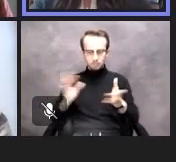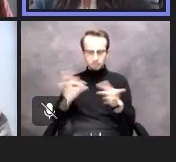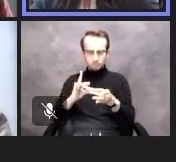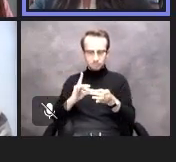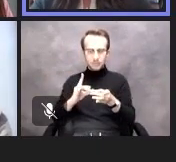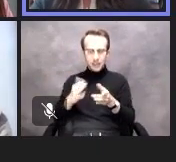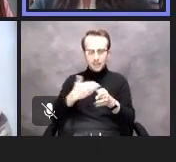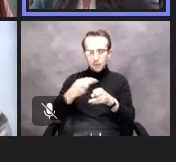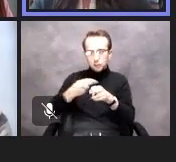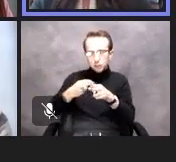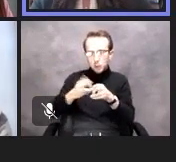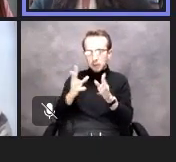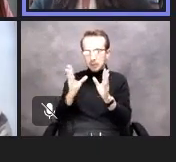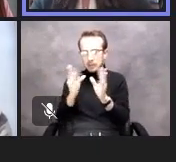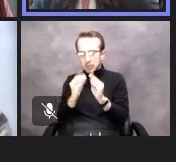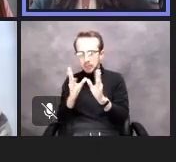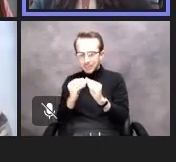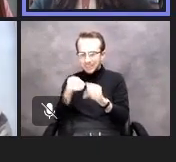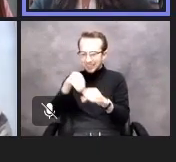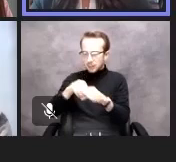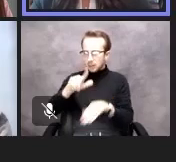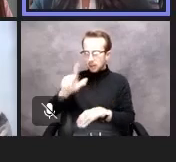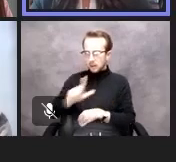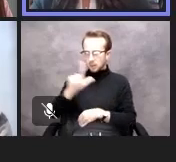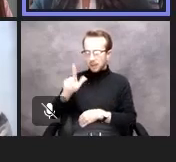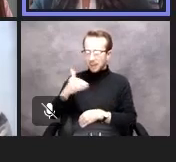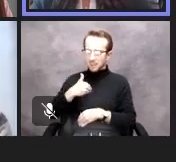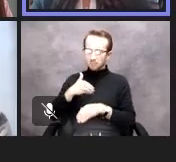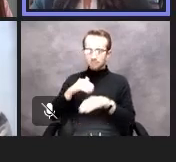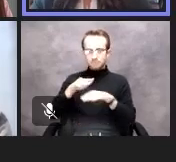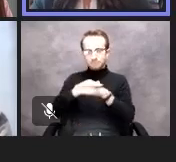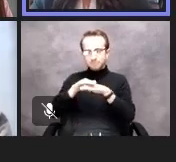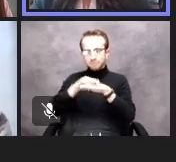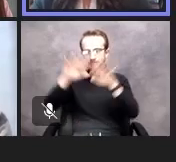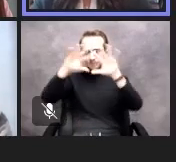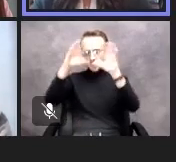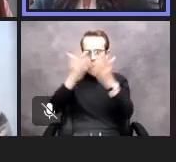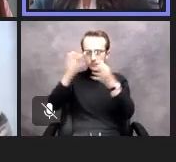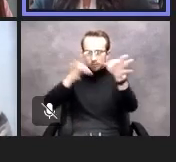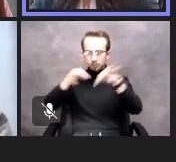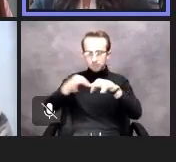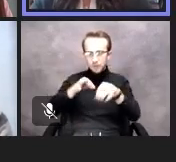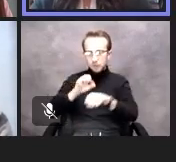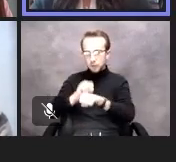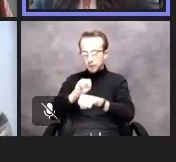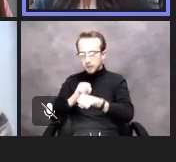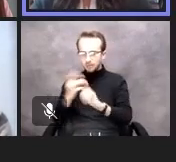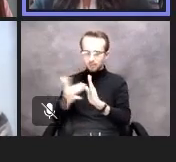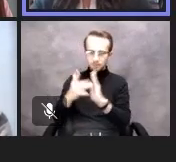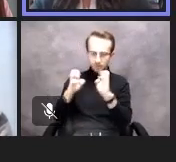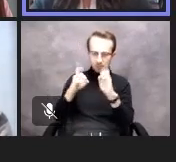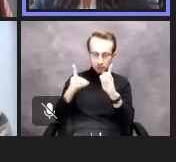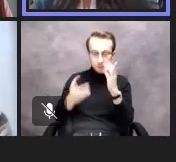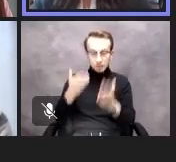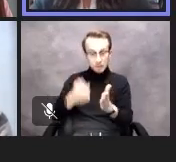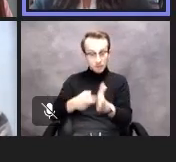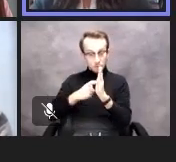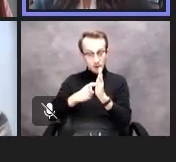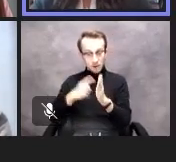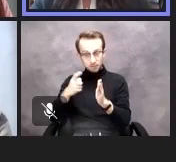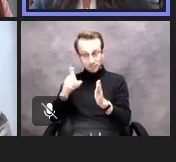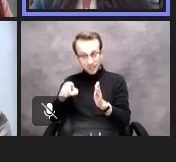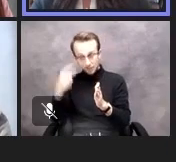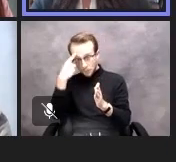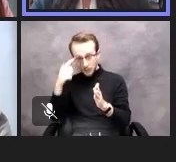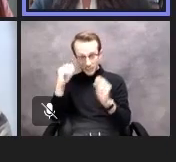targeted sessions within this library that provide a basic overview of career and technical education that might be needed by teachers and counselors